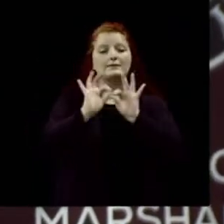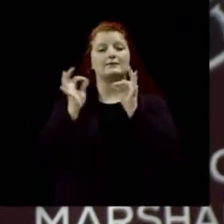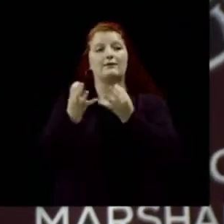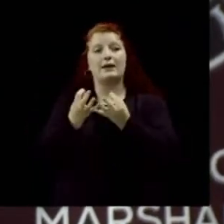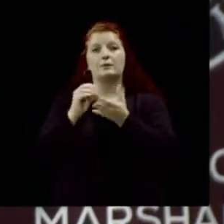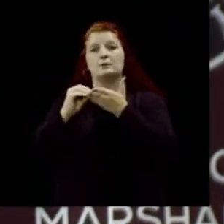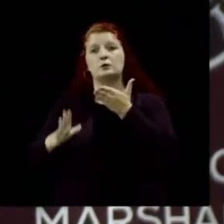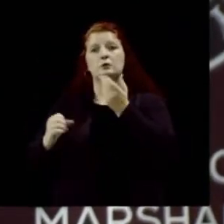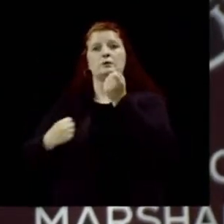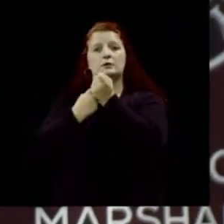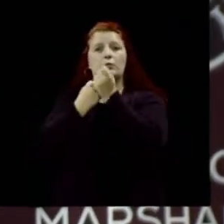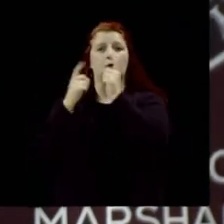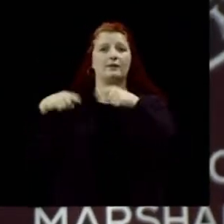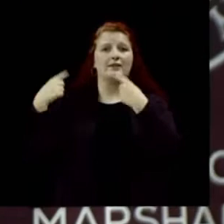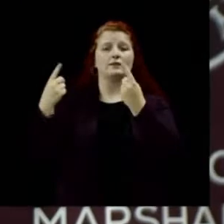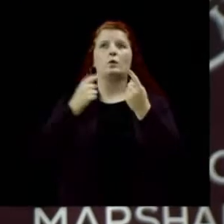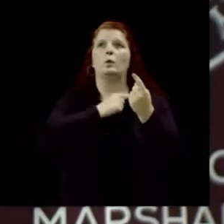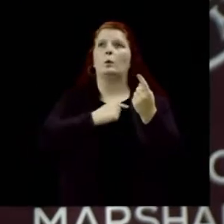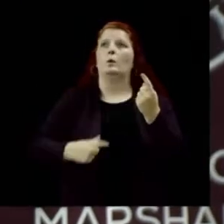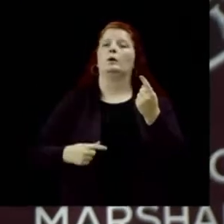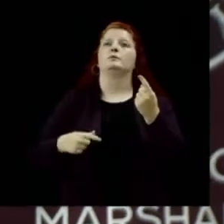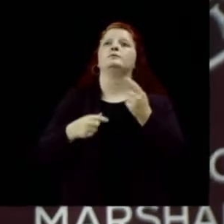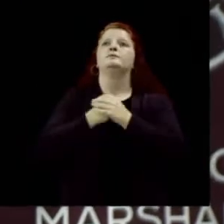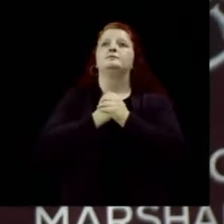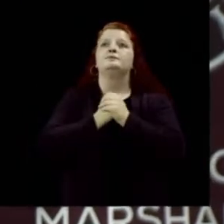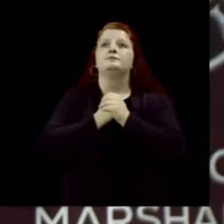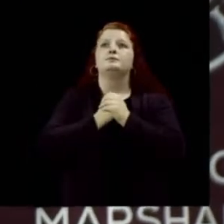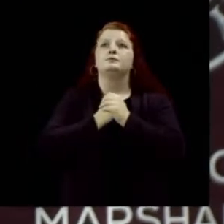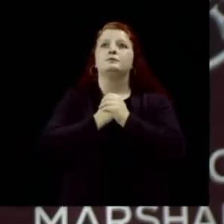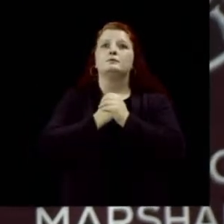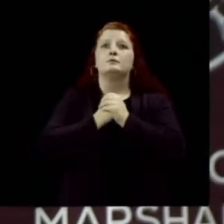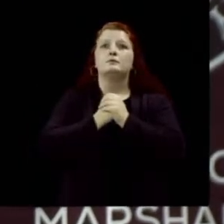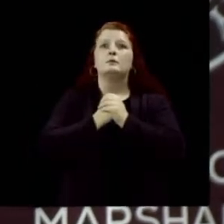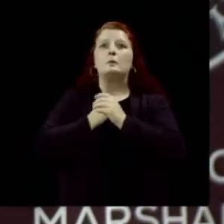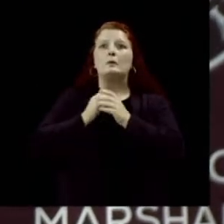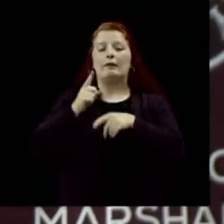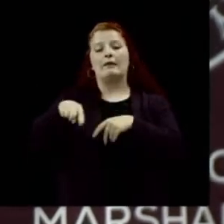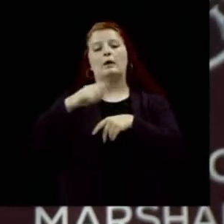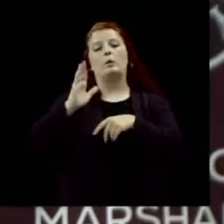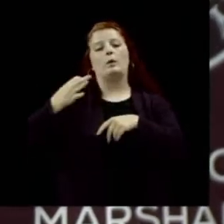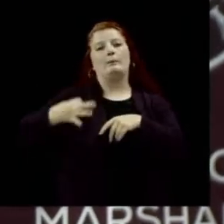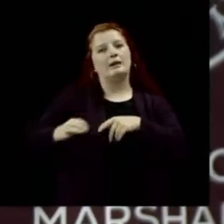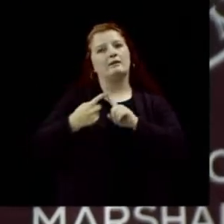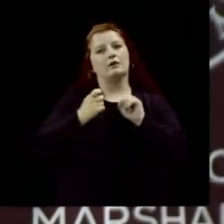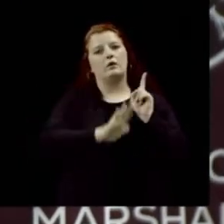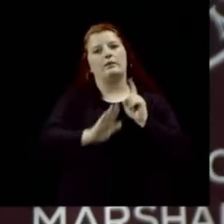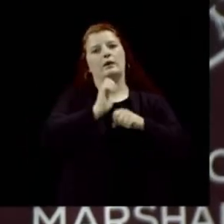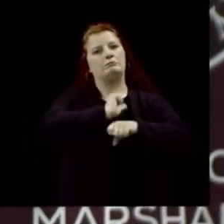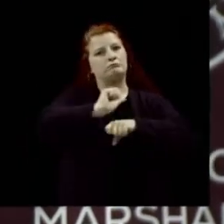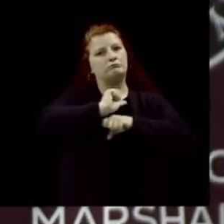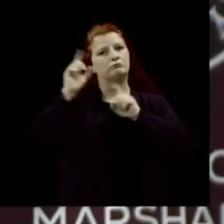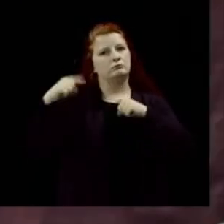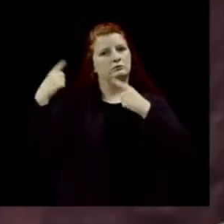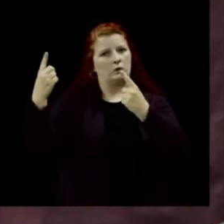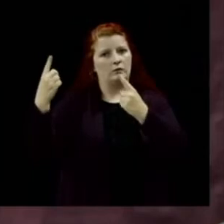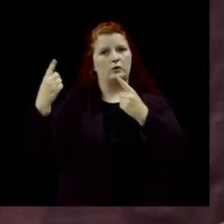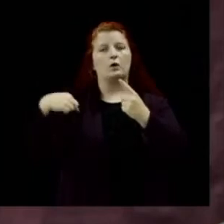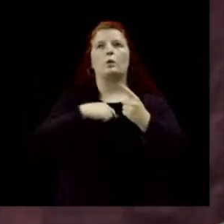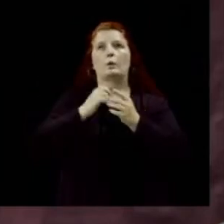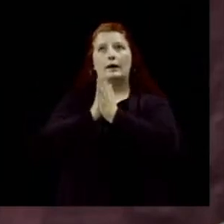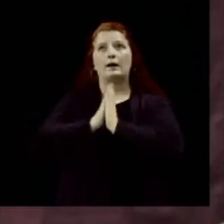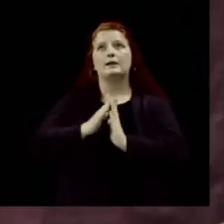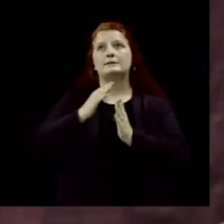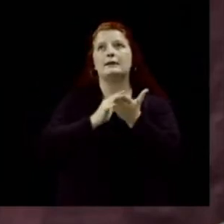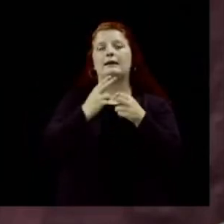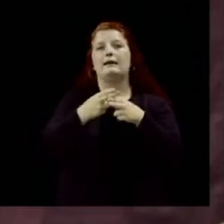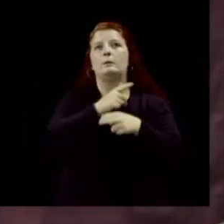while. That, Lord, that they will benefit from the fruit of their labor. All of this we ask in the name of our Lord Jesus